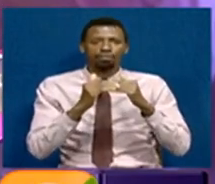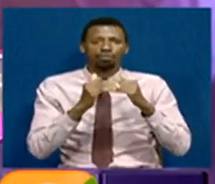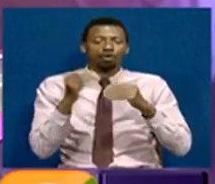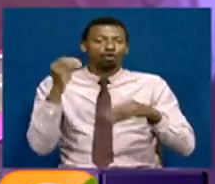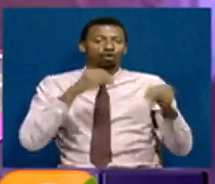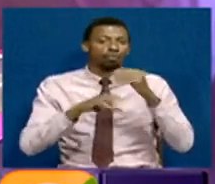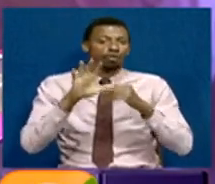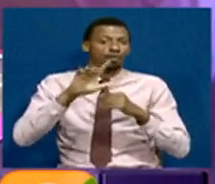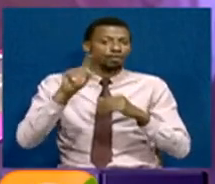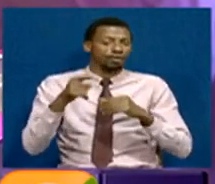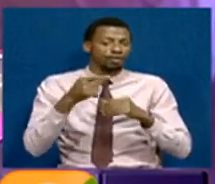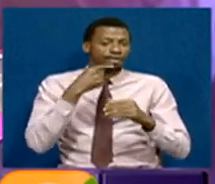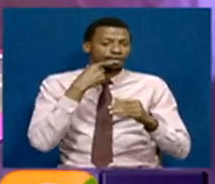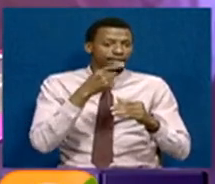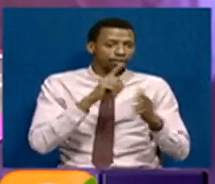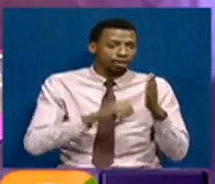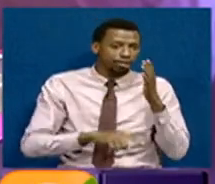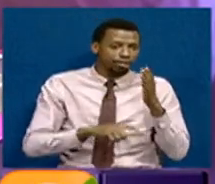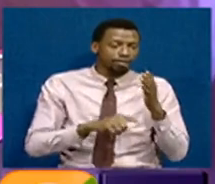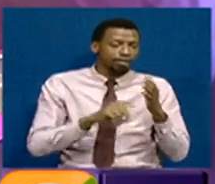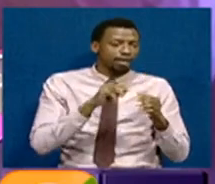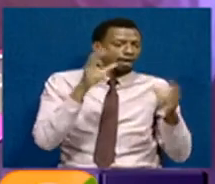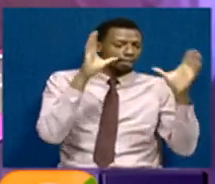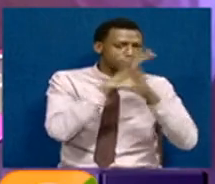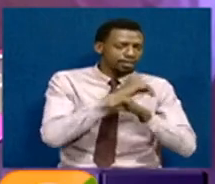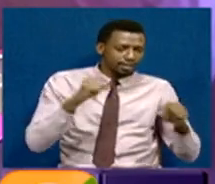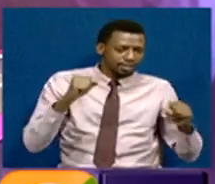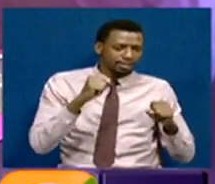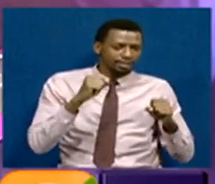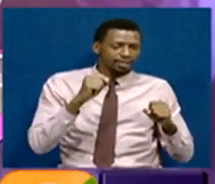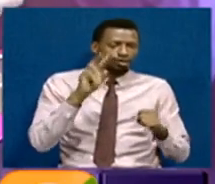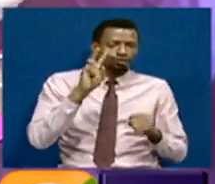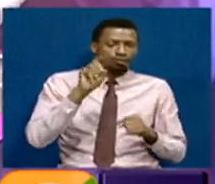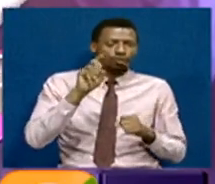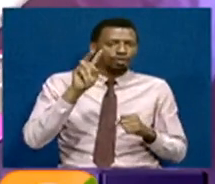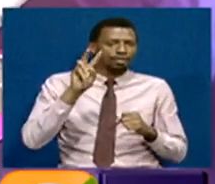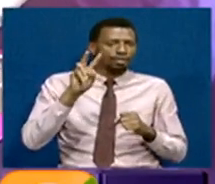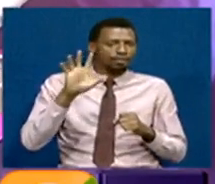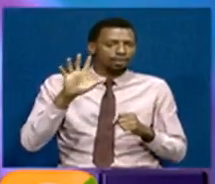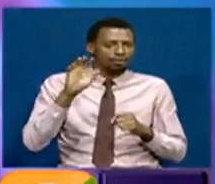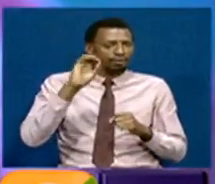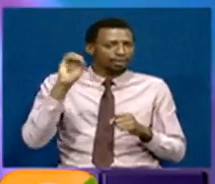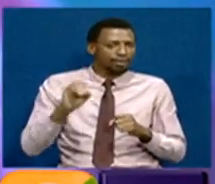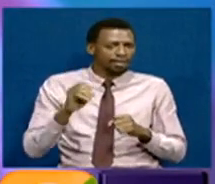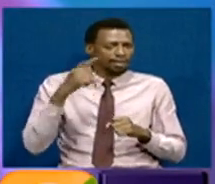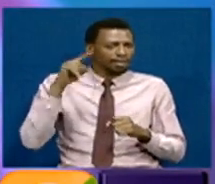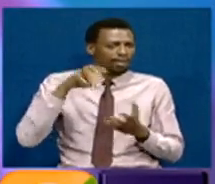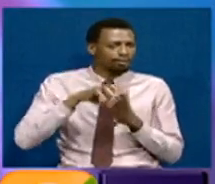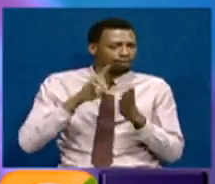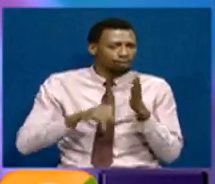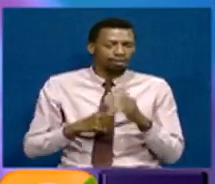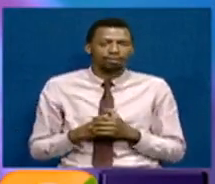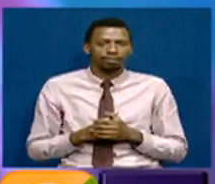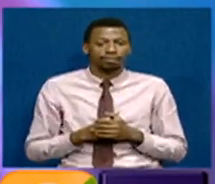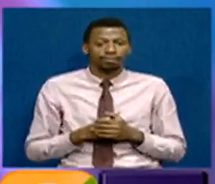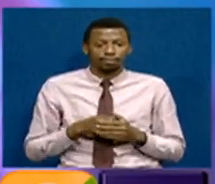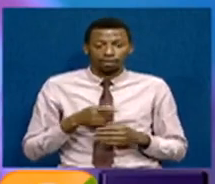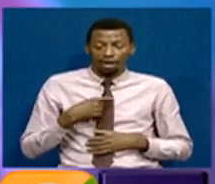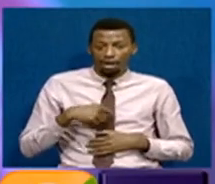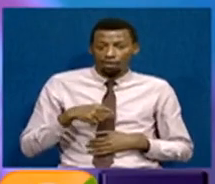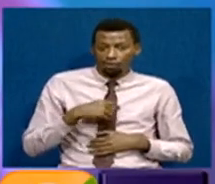been speaking about 2.75% without a cap. What is the right position in the regulations you're working on? We have finalized